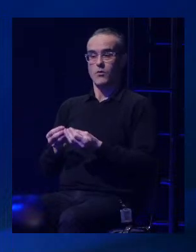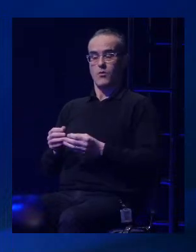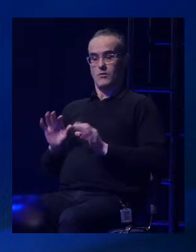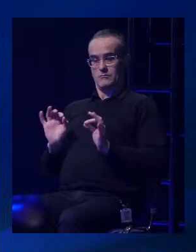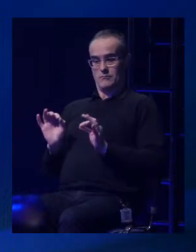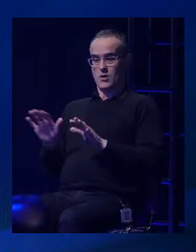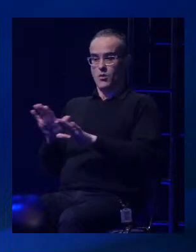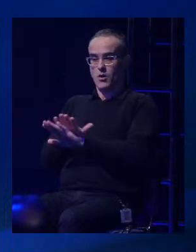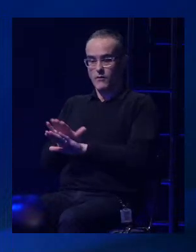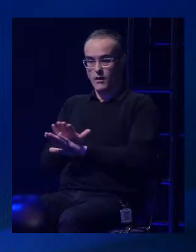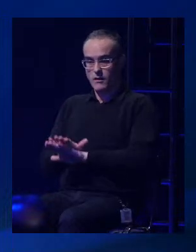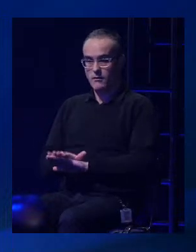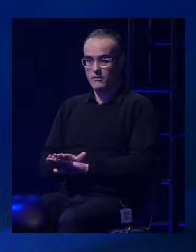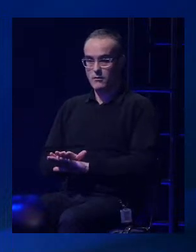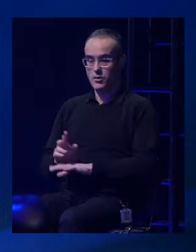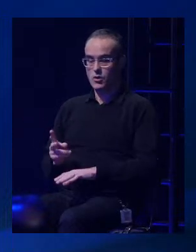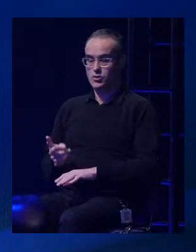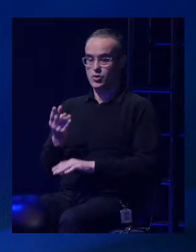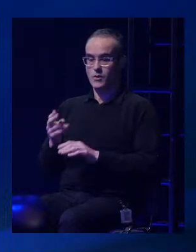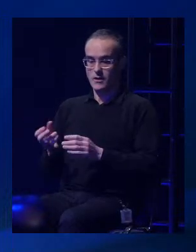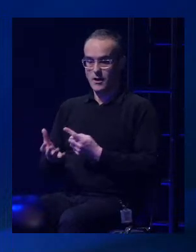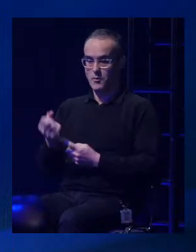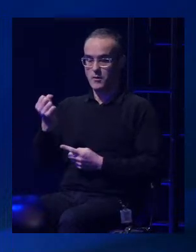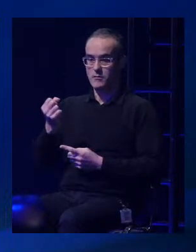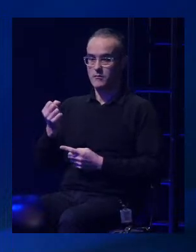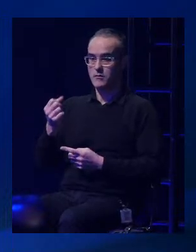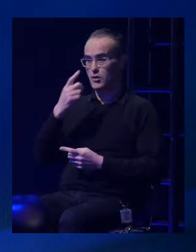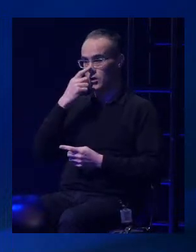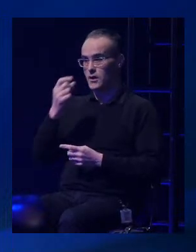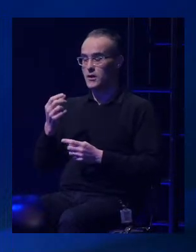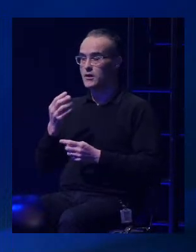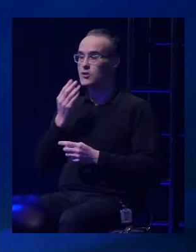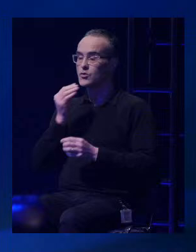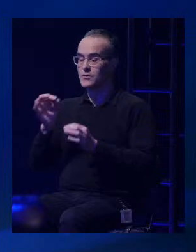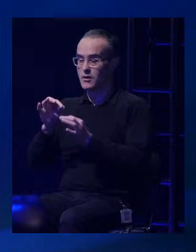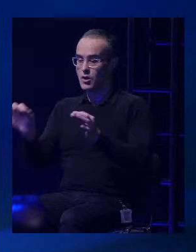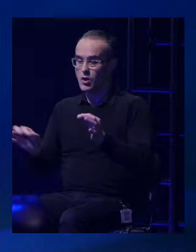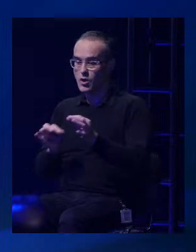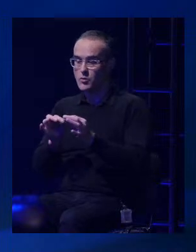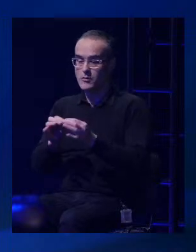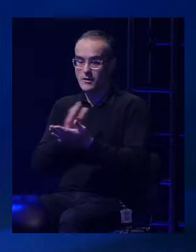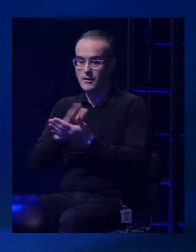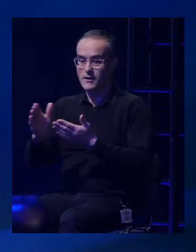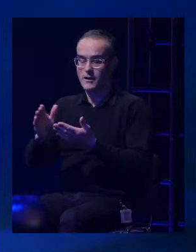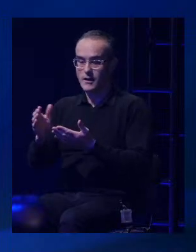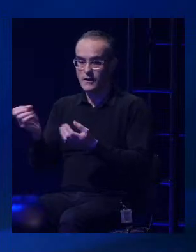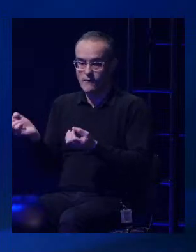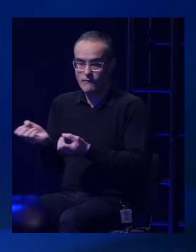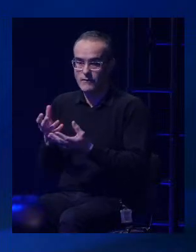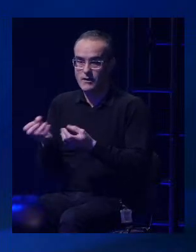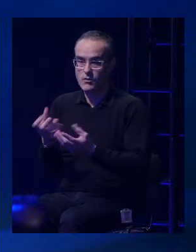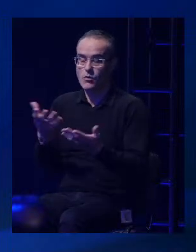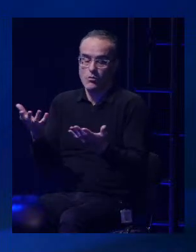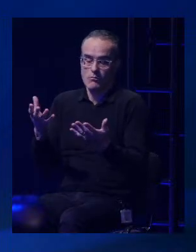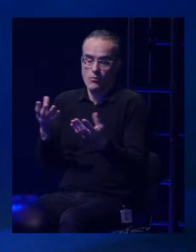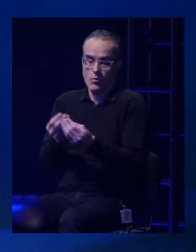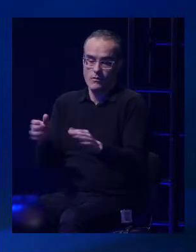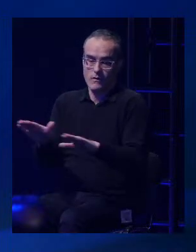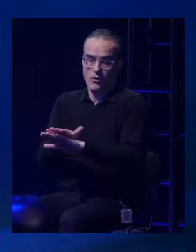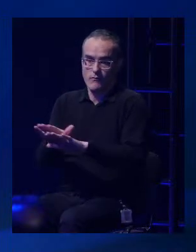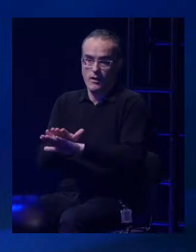output, so we can then take a loop through, which will just be a clean feed, or we can have an output with this overlaid on the top.